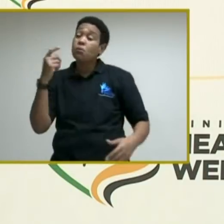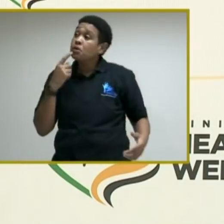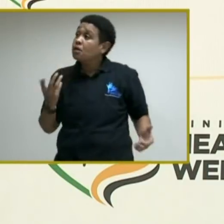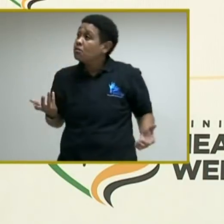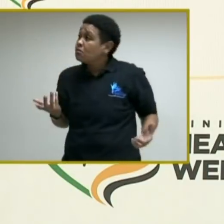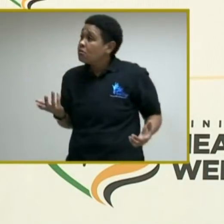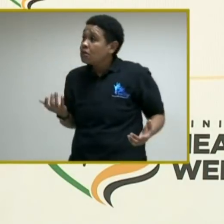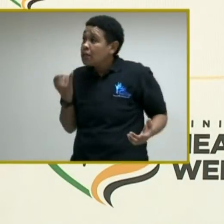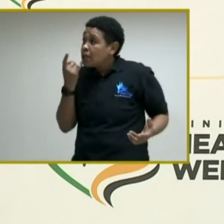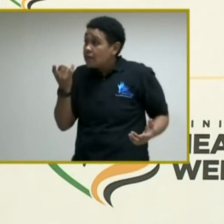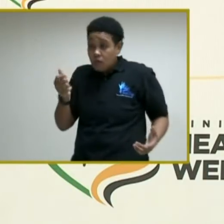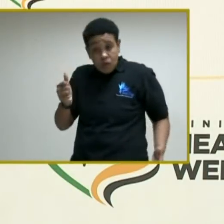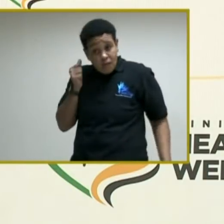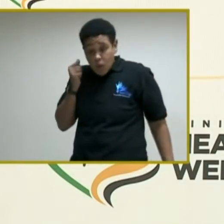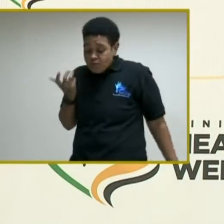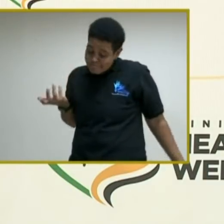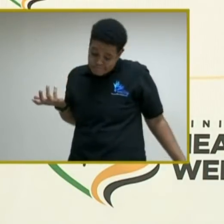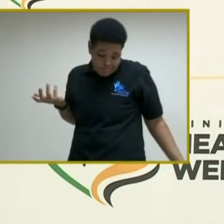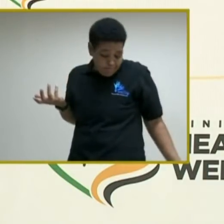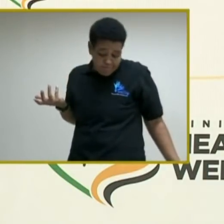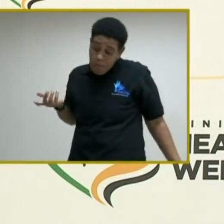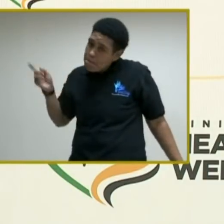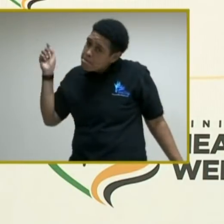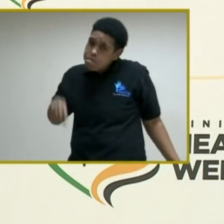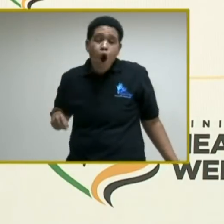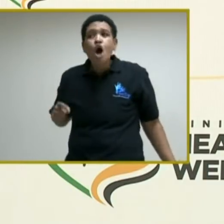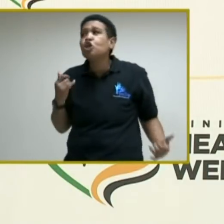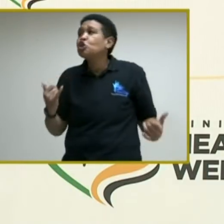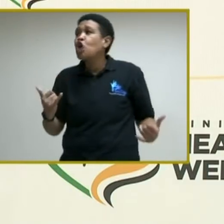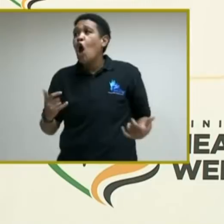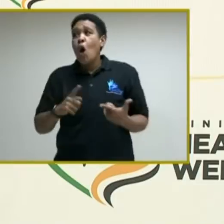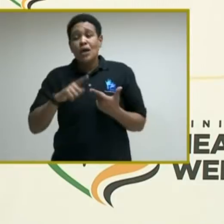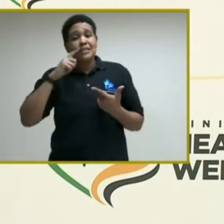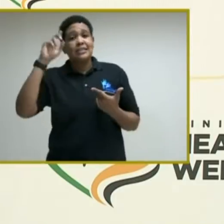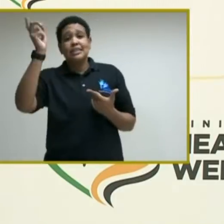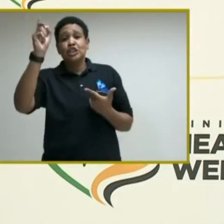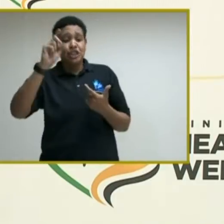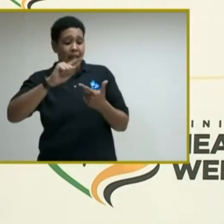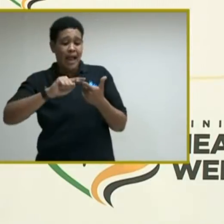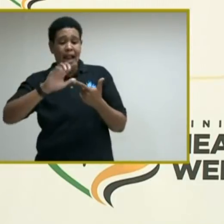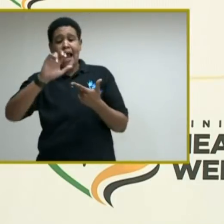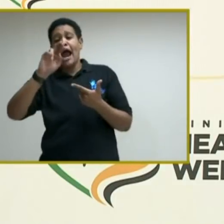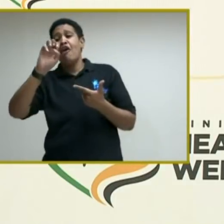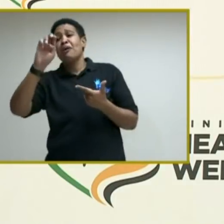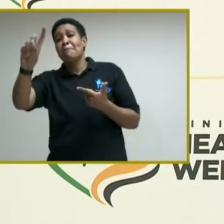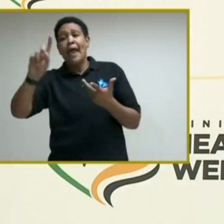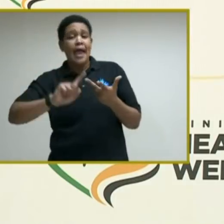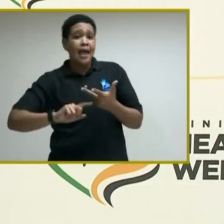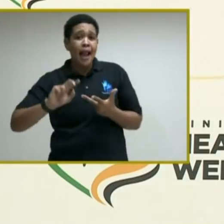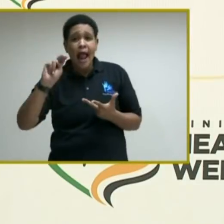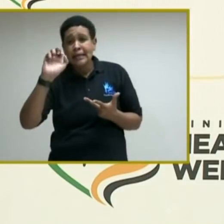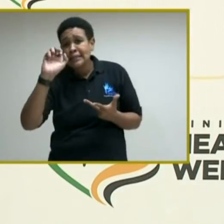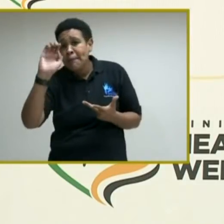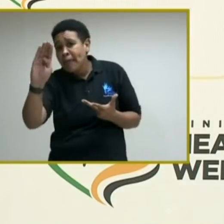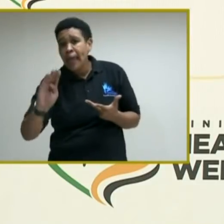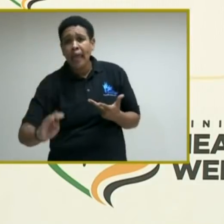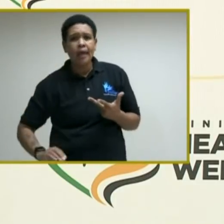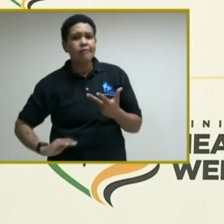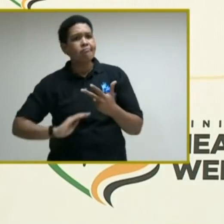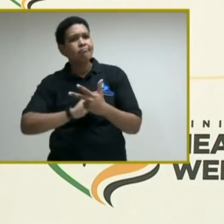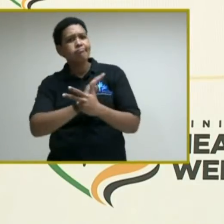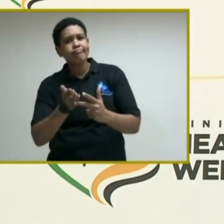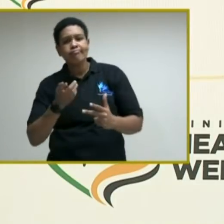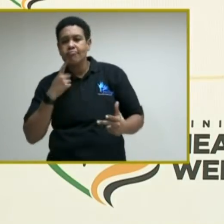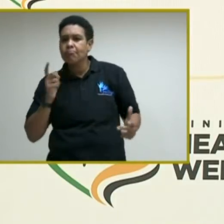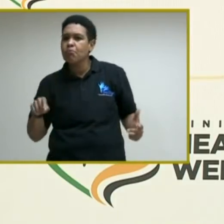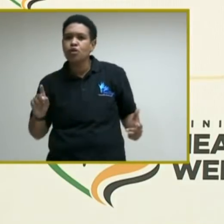mandatory, for example. I see Digicel, I see CariMed, I see NCB, and I know